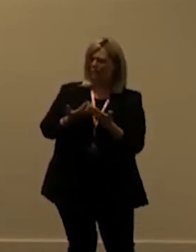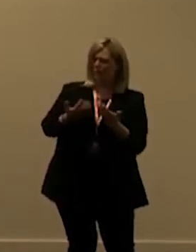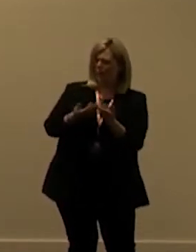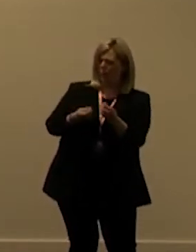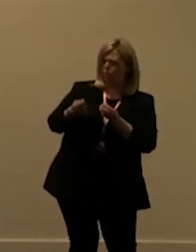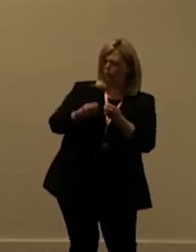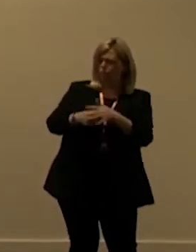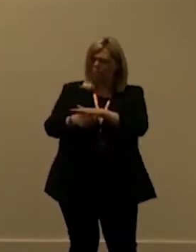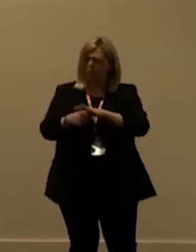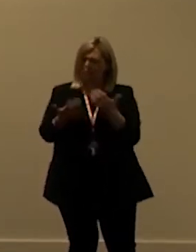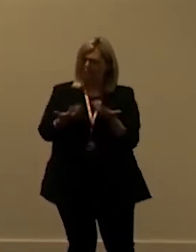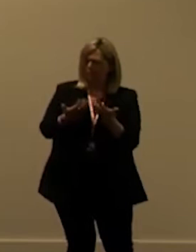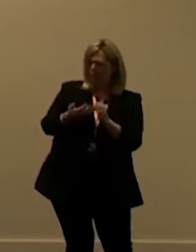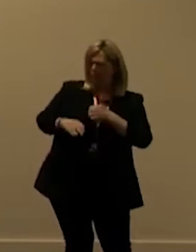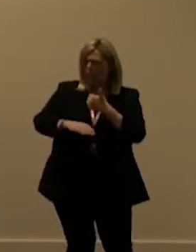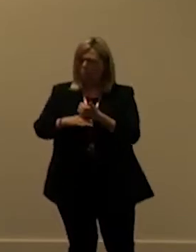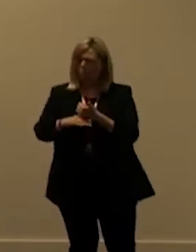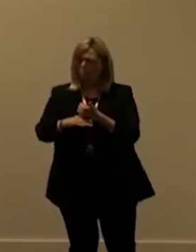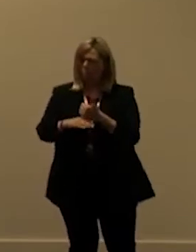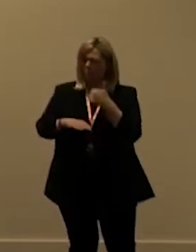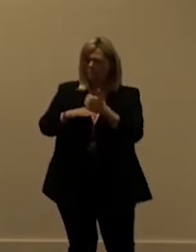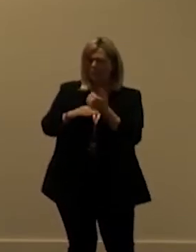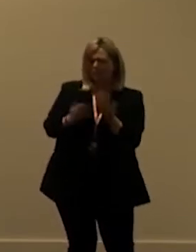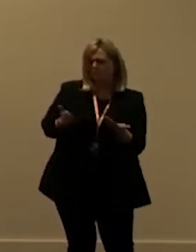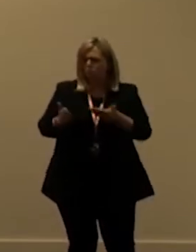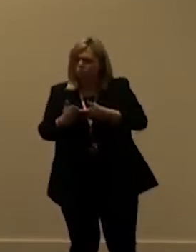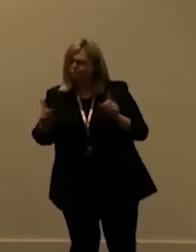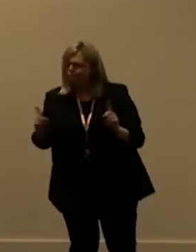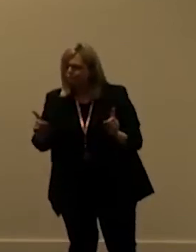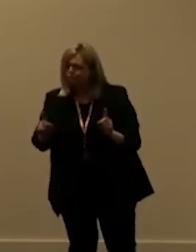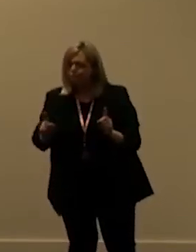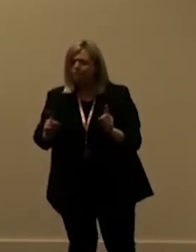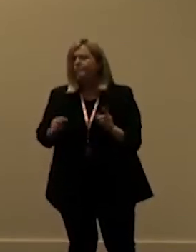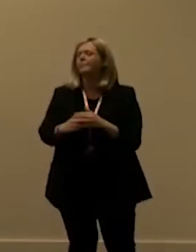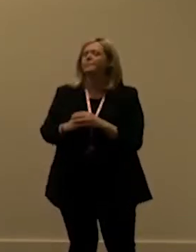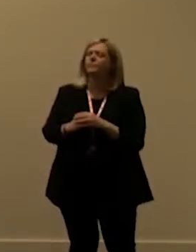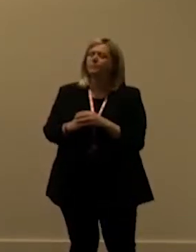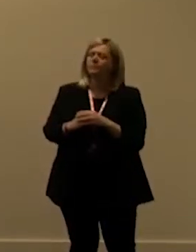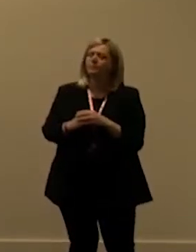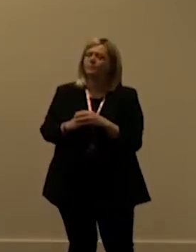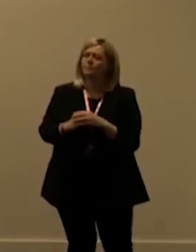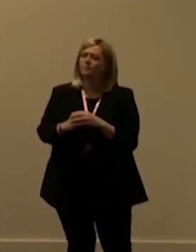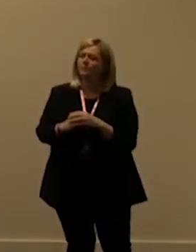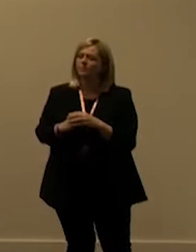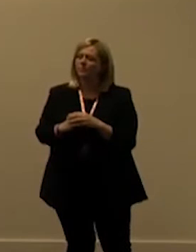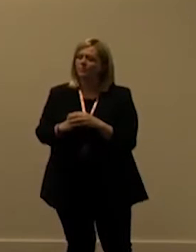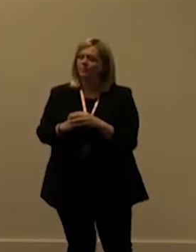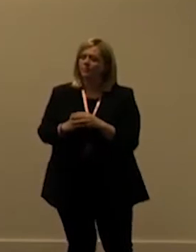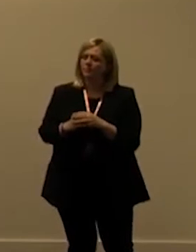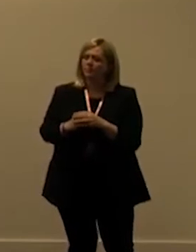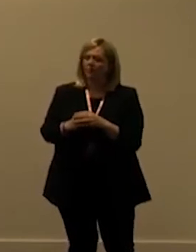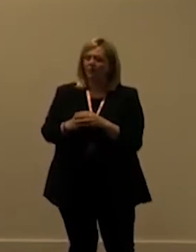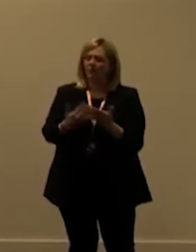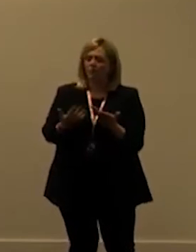configured our environment, how we've set it up, what are the settings we've applied. And we're not dealing with so much the content within a tenant